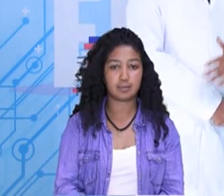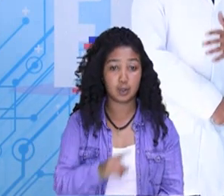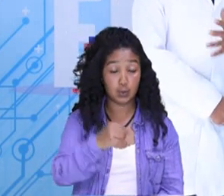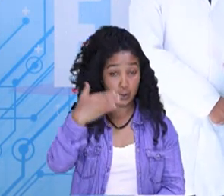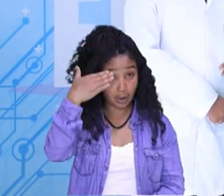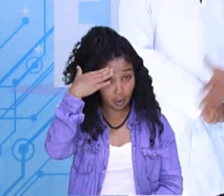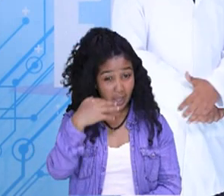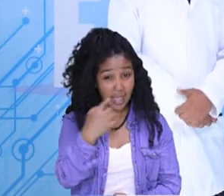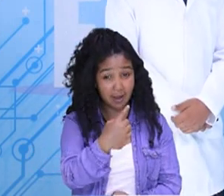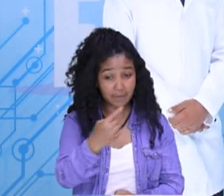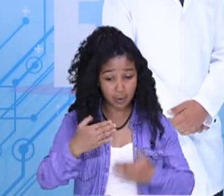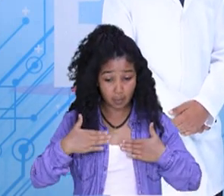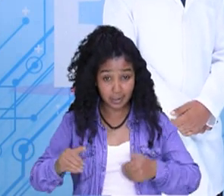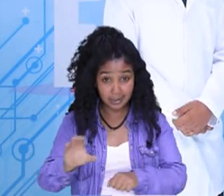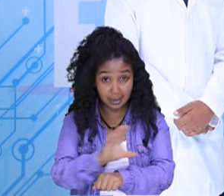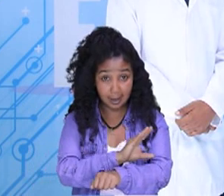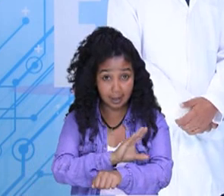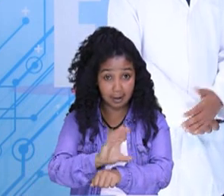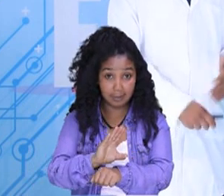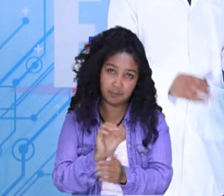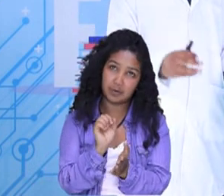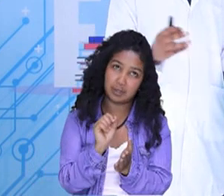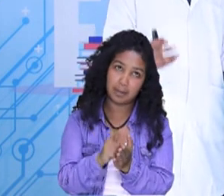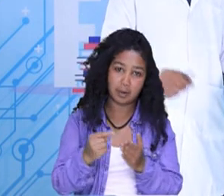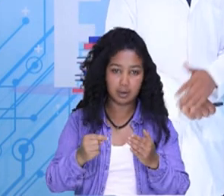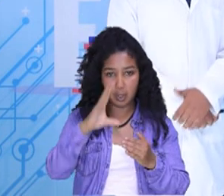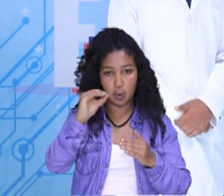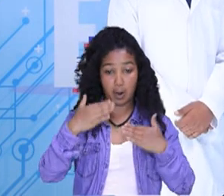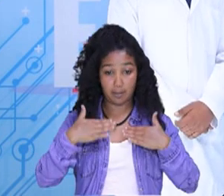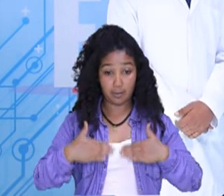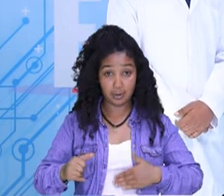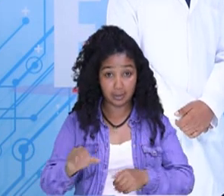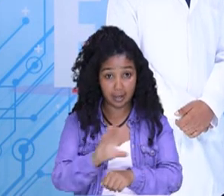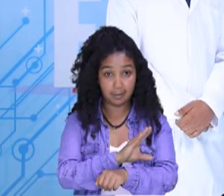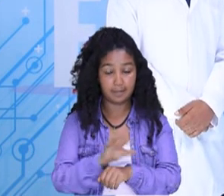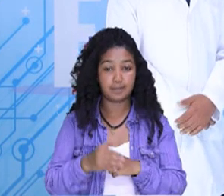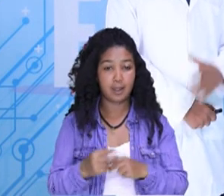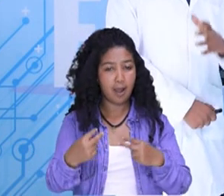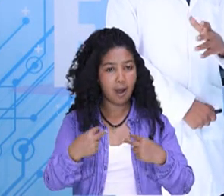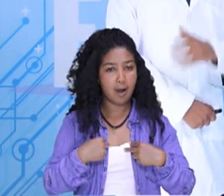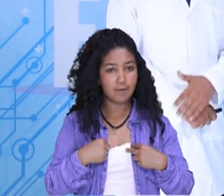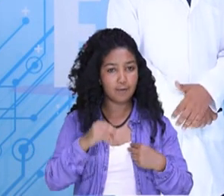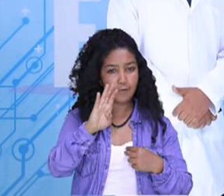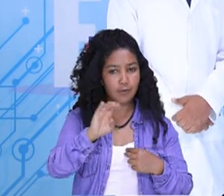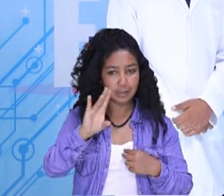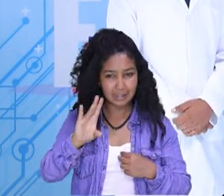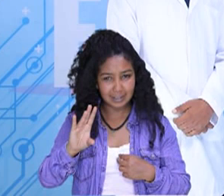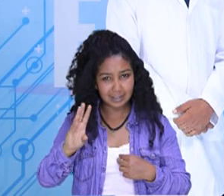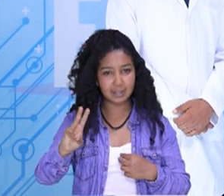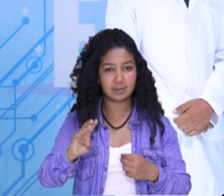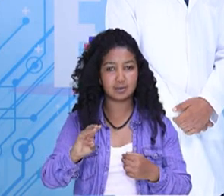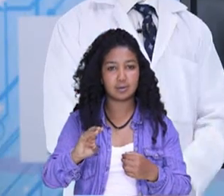You know, every body cell, let's take human body cell, have 46